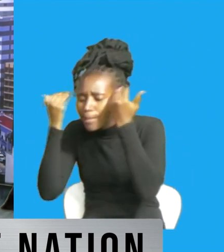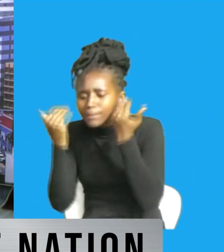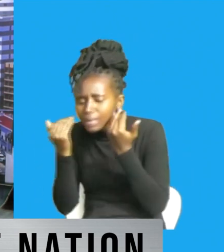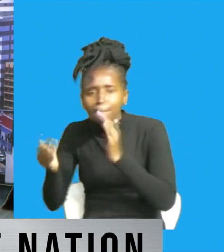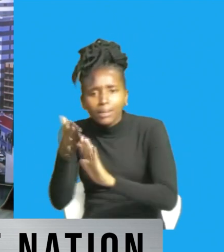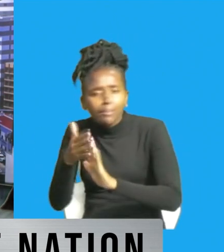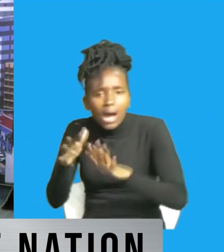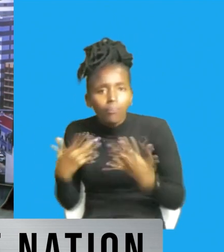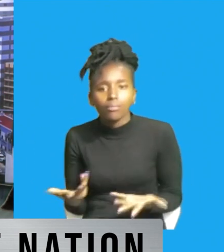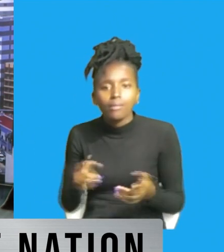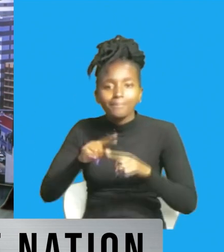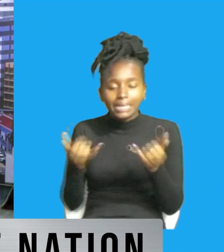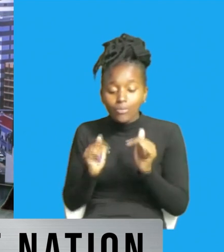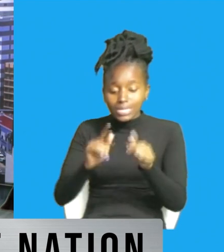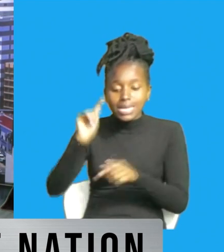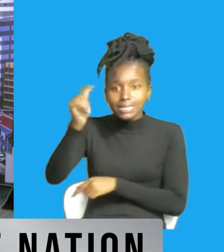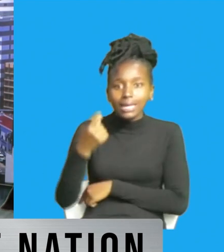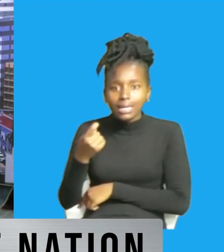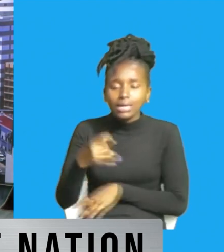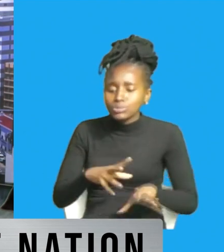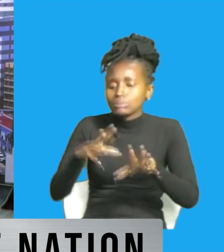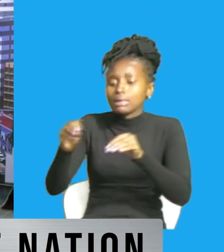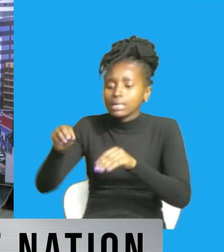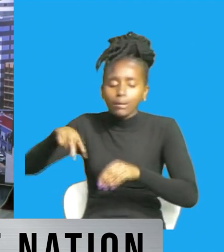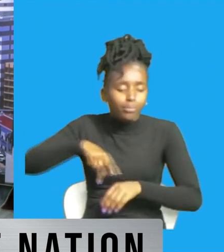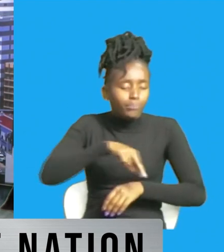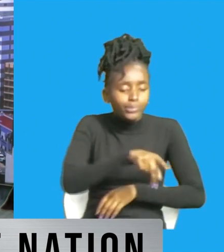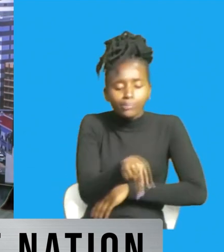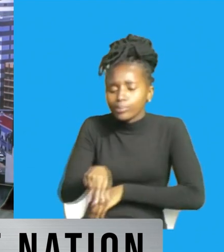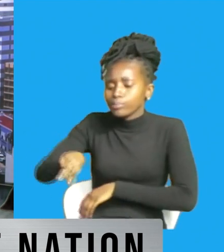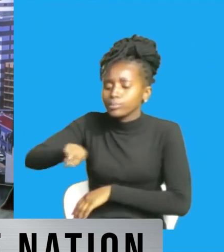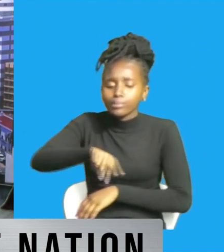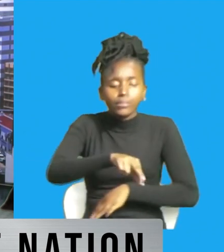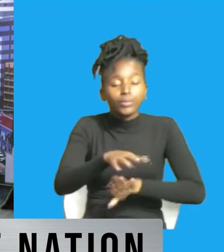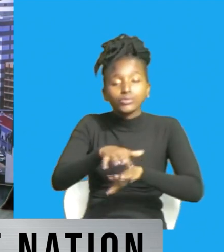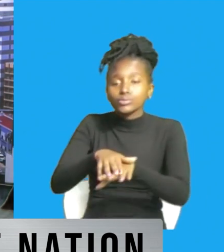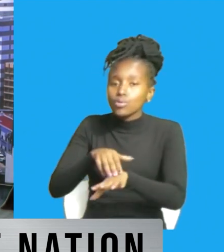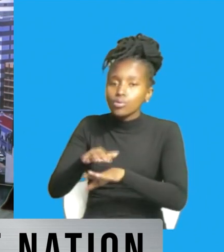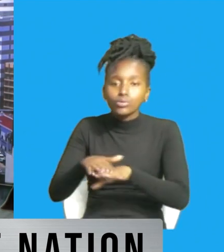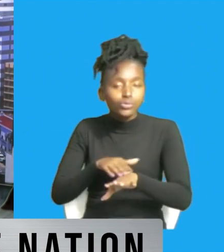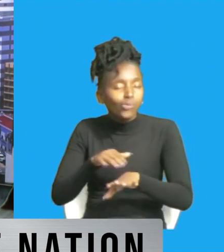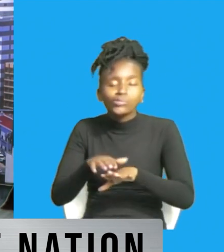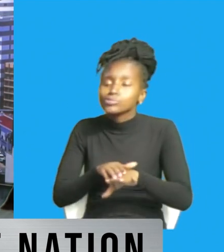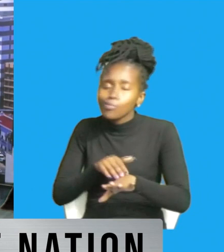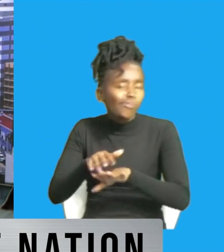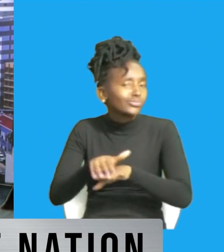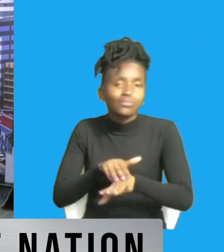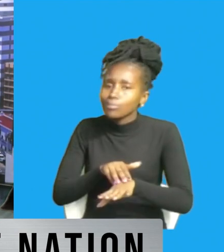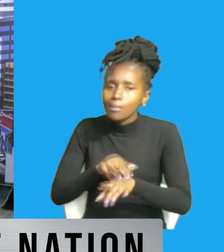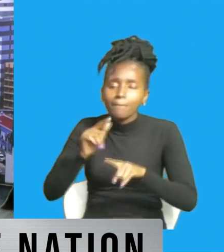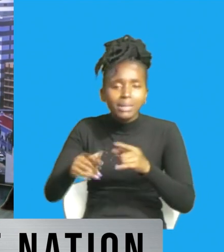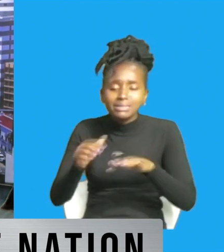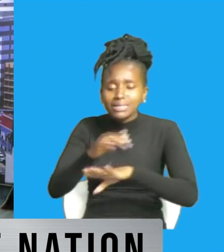fast. Kenya inakuwa ni tuende tupige raundi, tutembee pole pole, tupige konokono. So